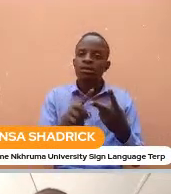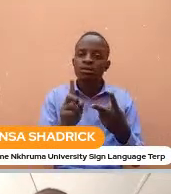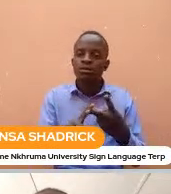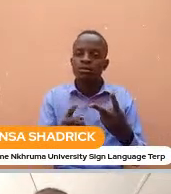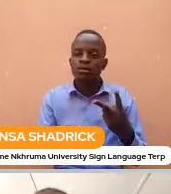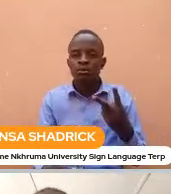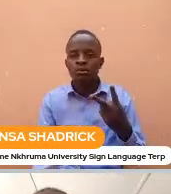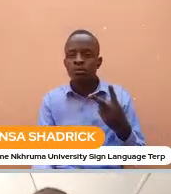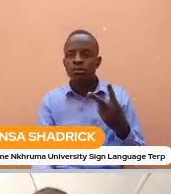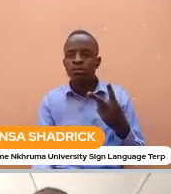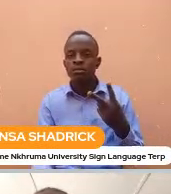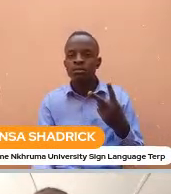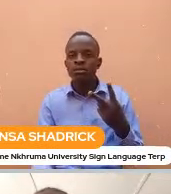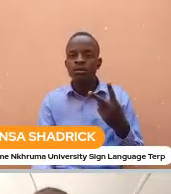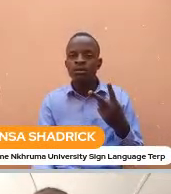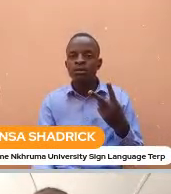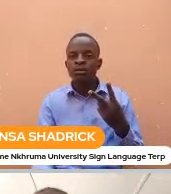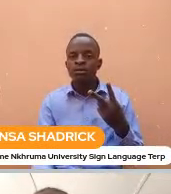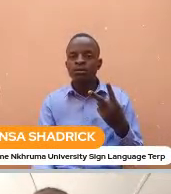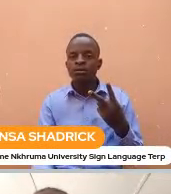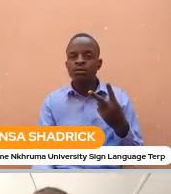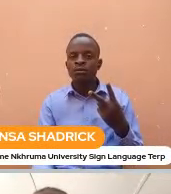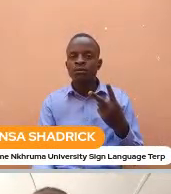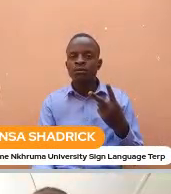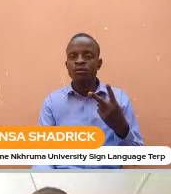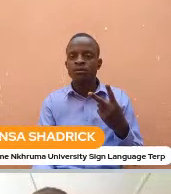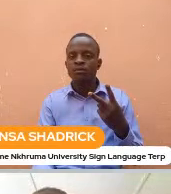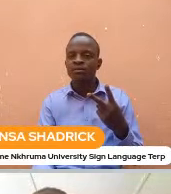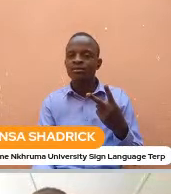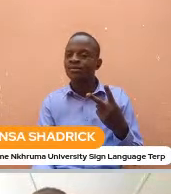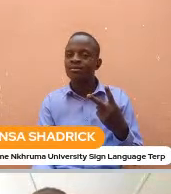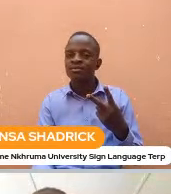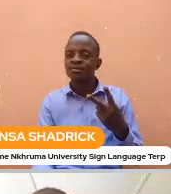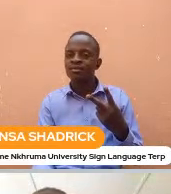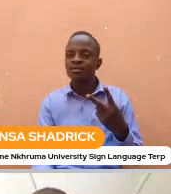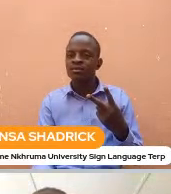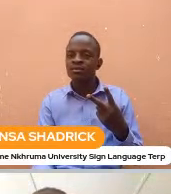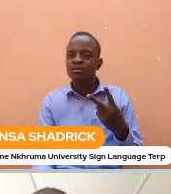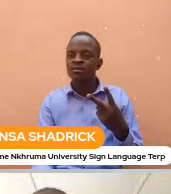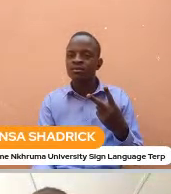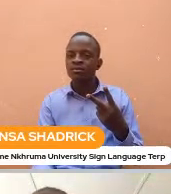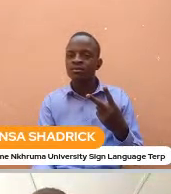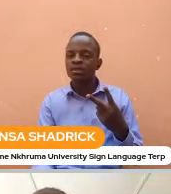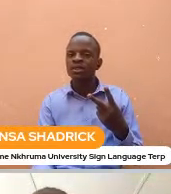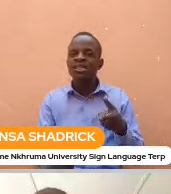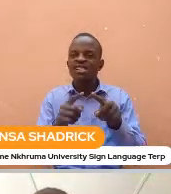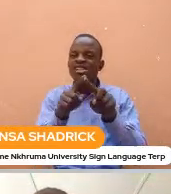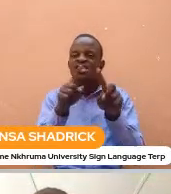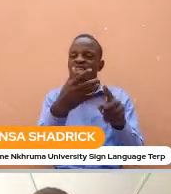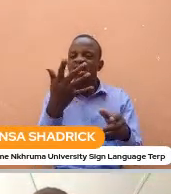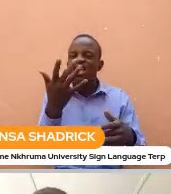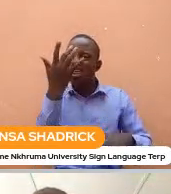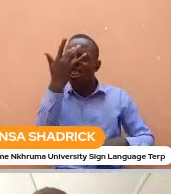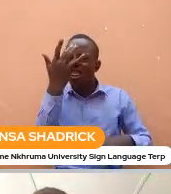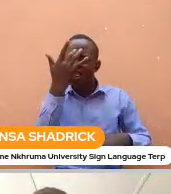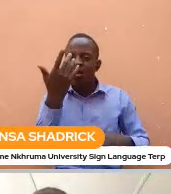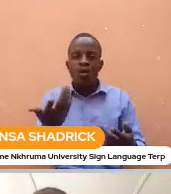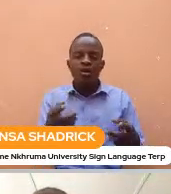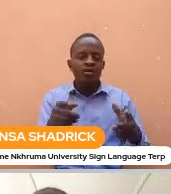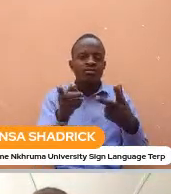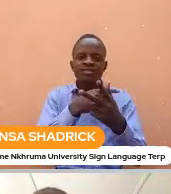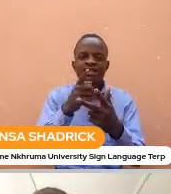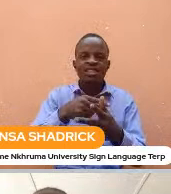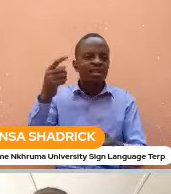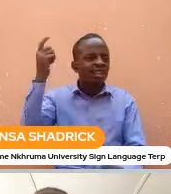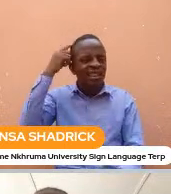uh, not having menses and having irregular menses and stuff like that. I'll talk of headache, nausea,